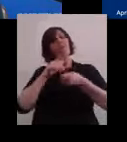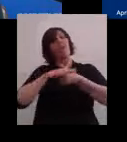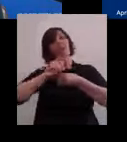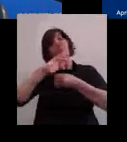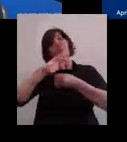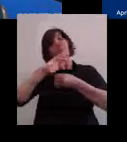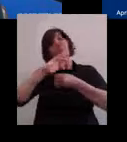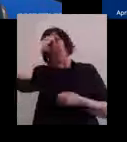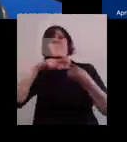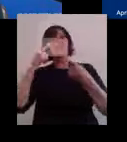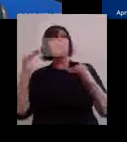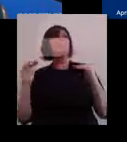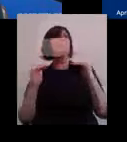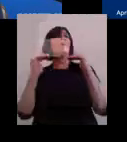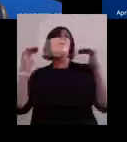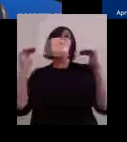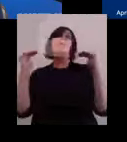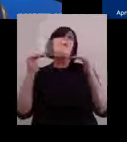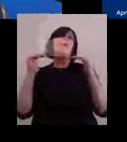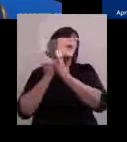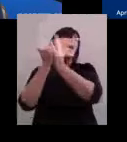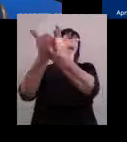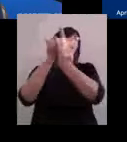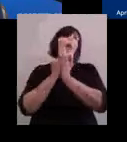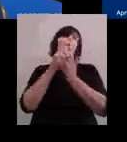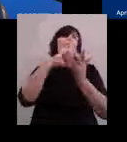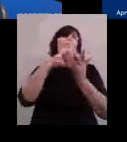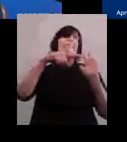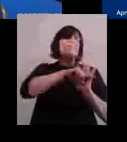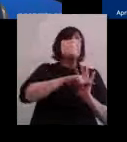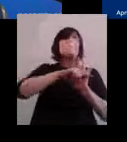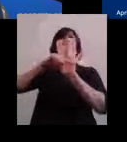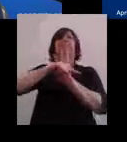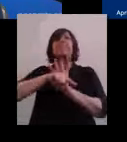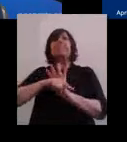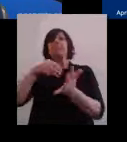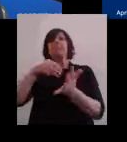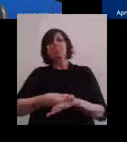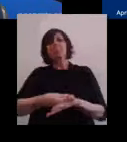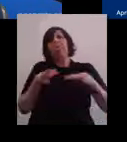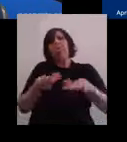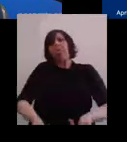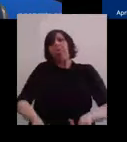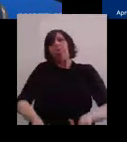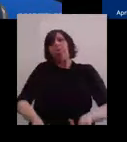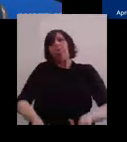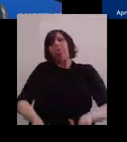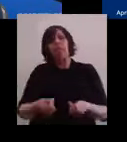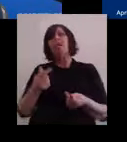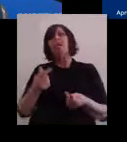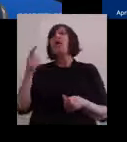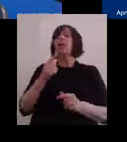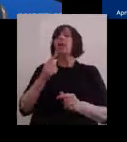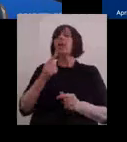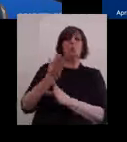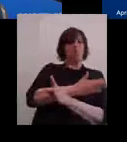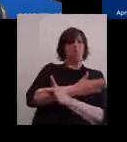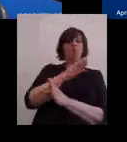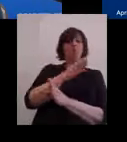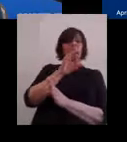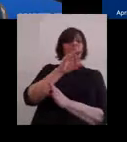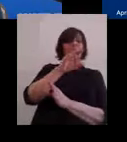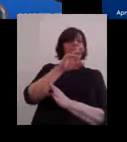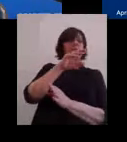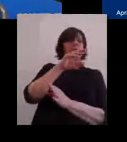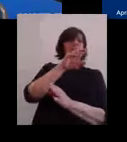giant shortfalls we'll be receiving. The prior stimulus package gave us money to respond to the COVID-19 outbreak, but it specifically said